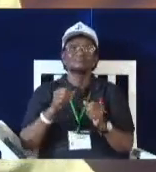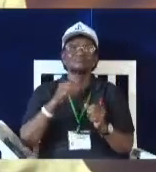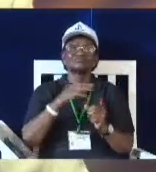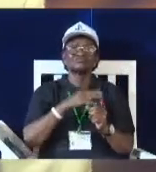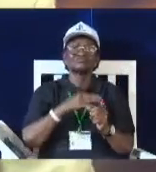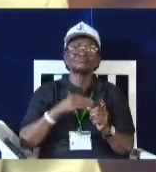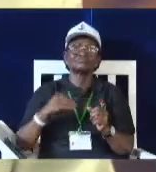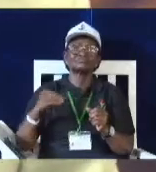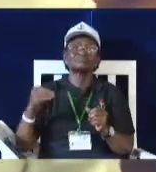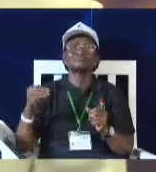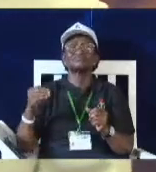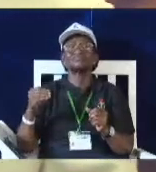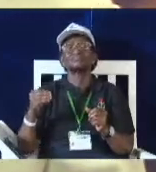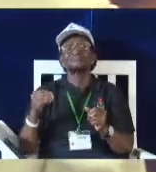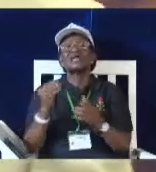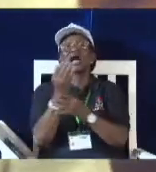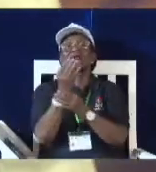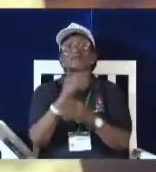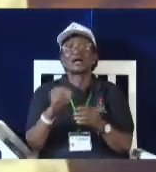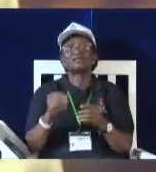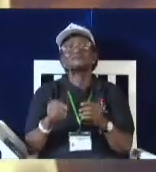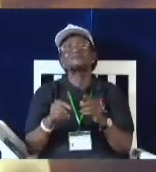hands and feet.